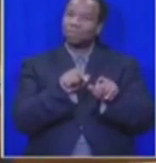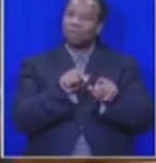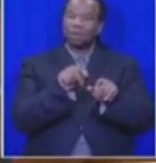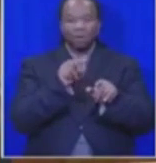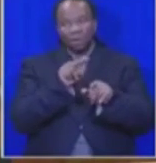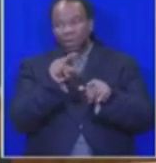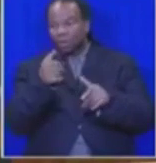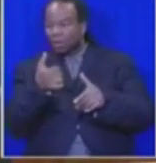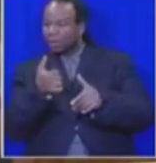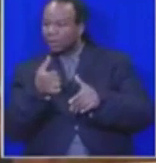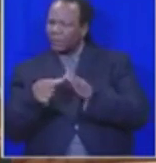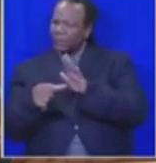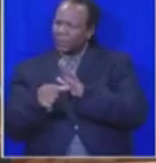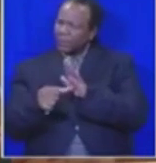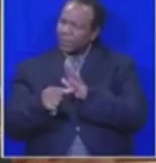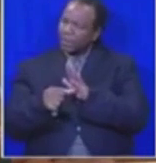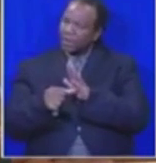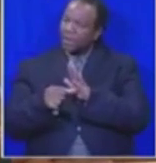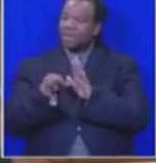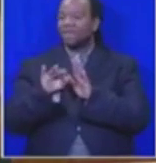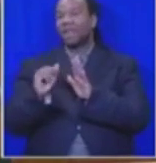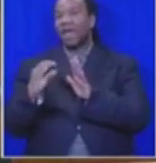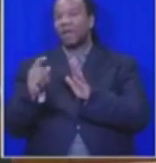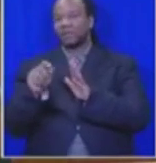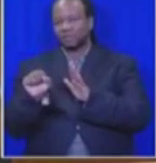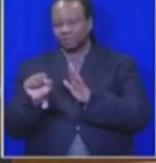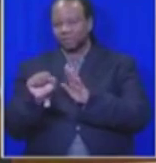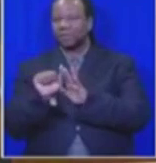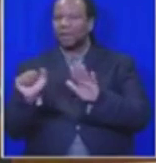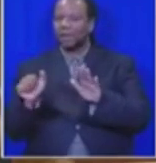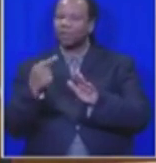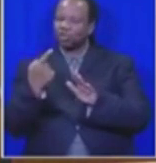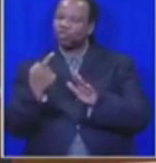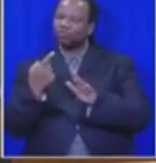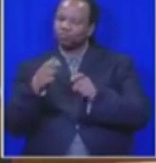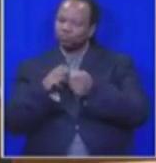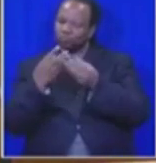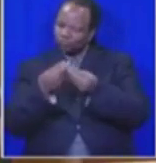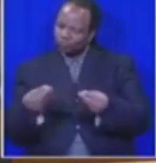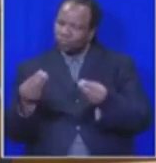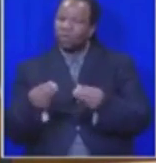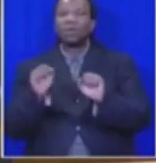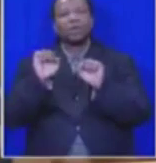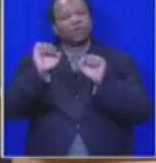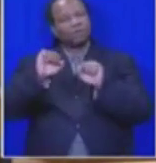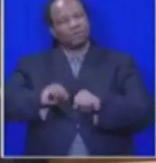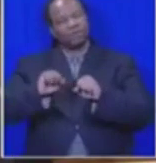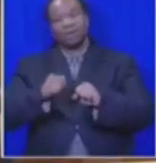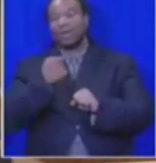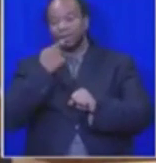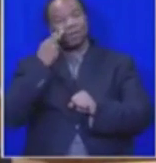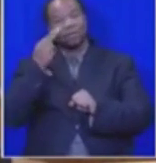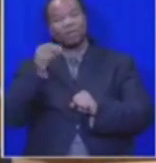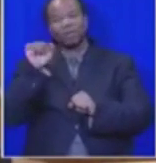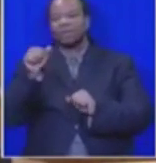cold facts and deal with the case. And my view, and I've said this before, that yes, it is legal, but it is